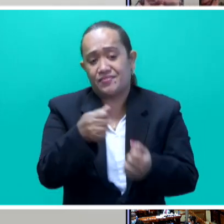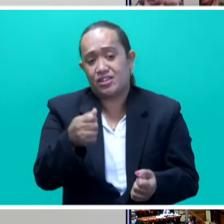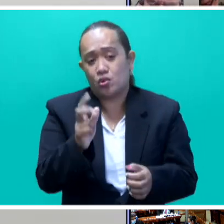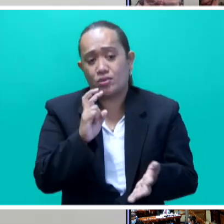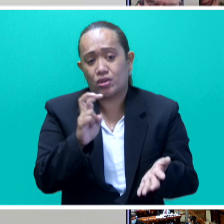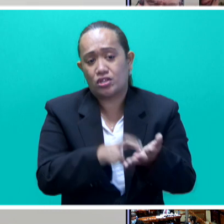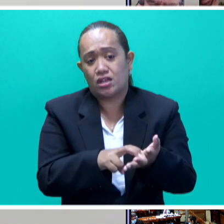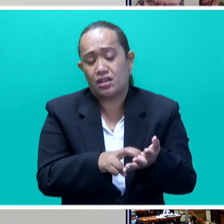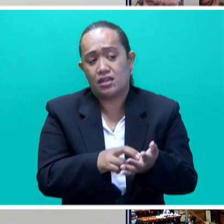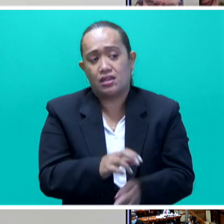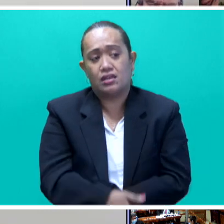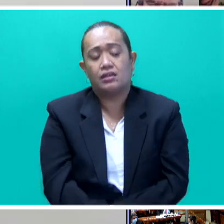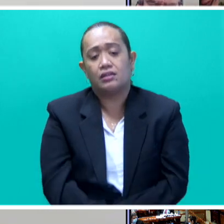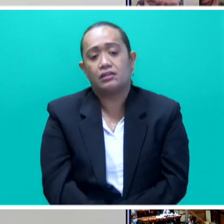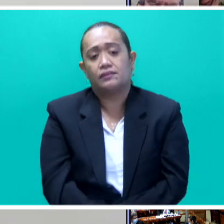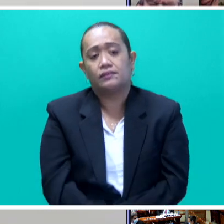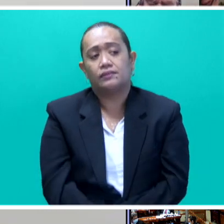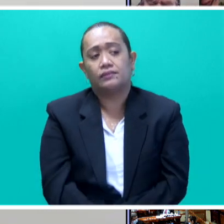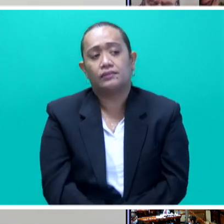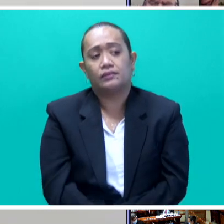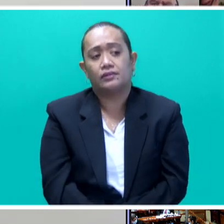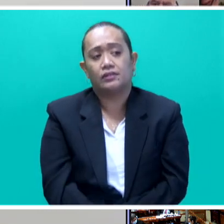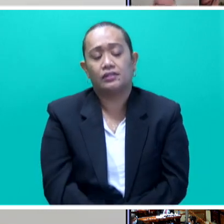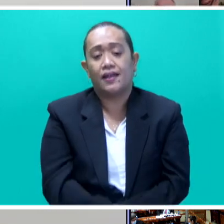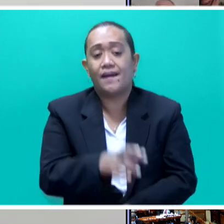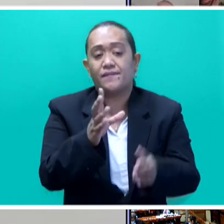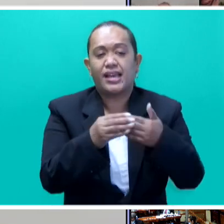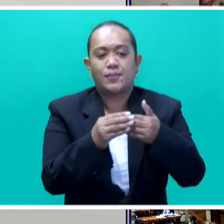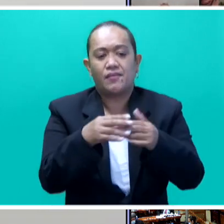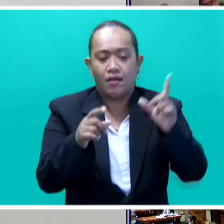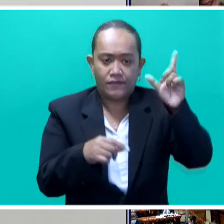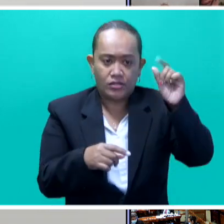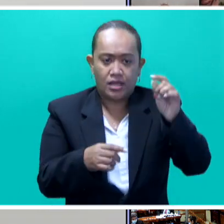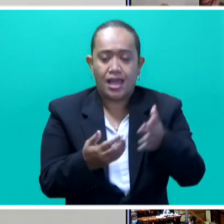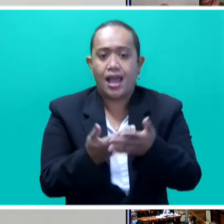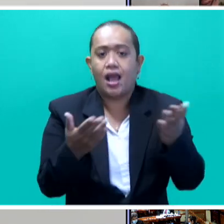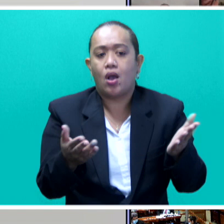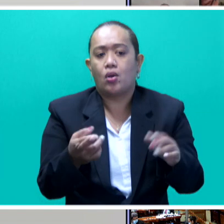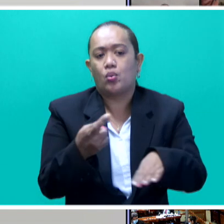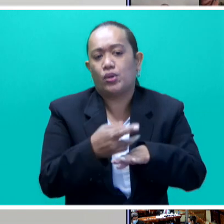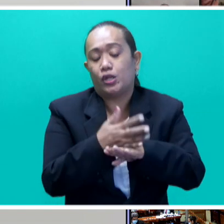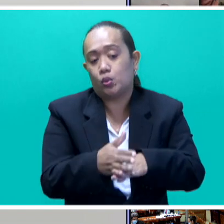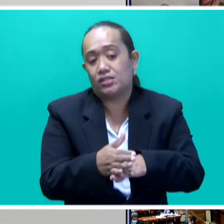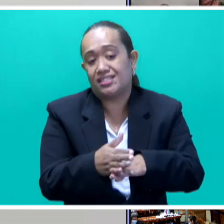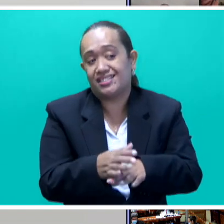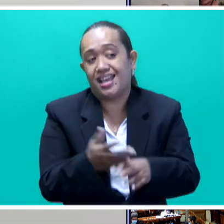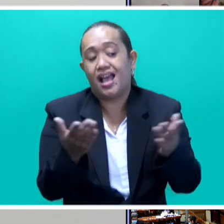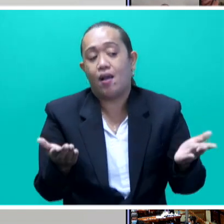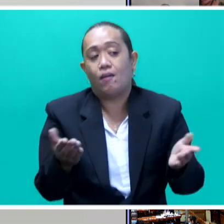holders. And this allowed flexibility for Fijians to undertake the relevant renewals at their ease of